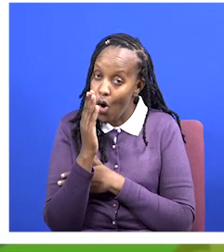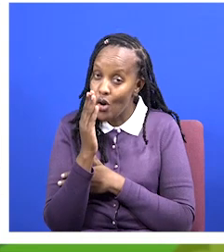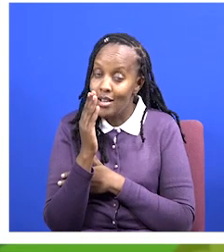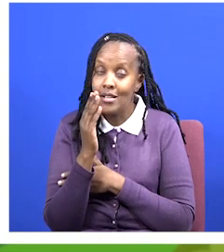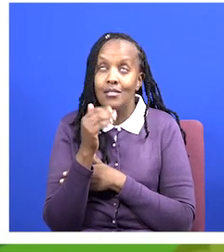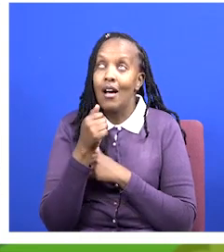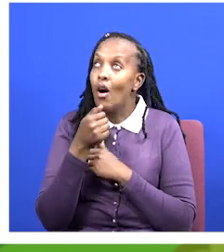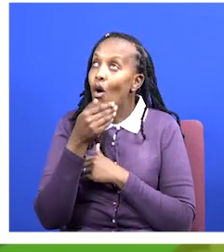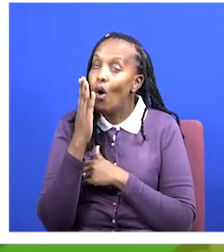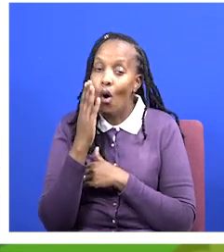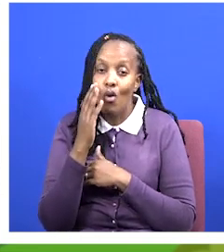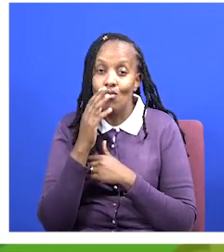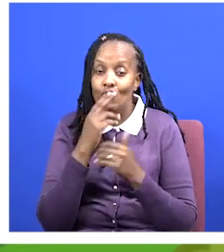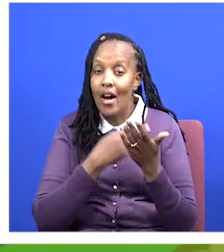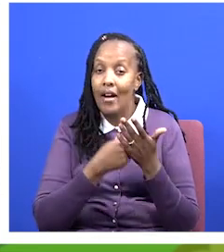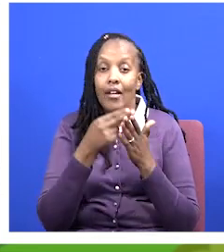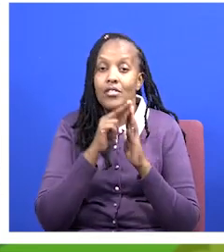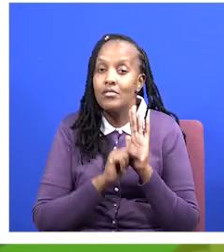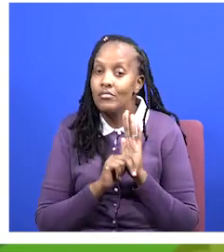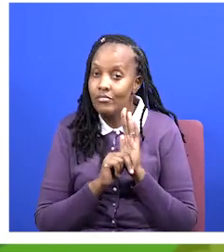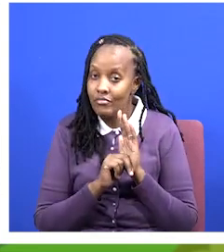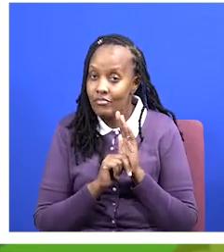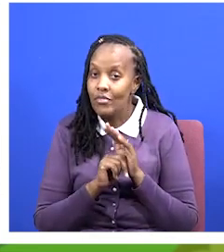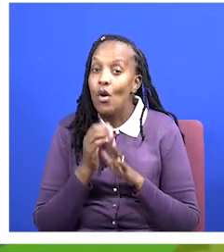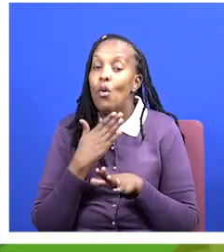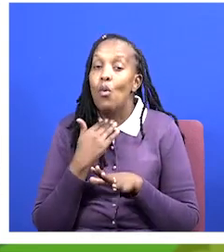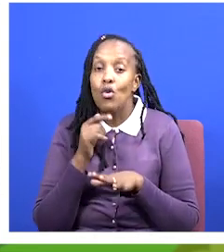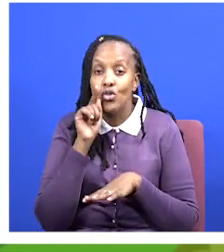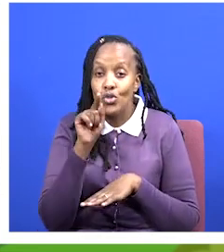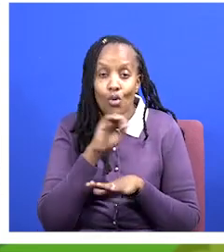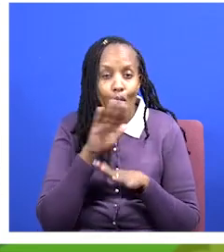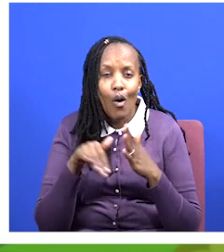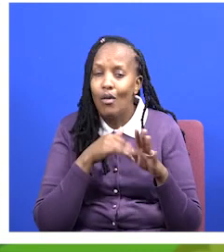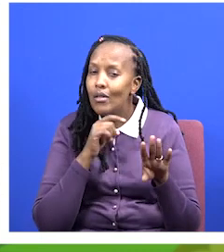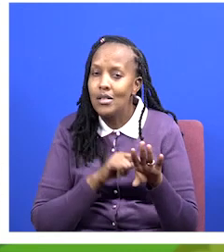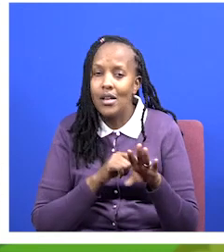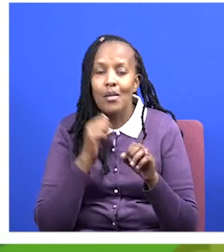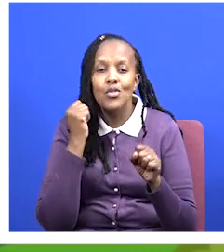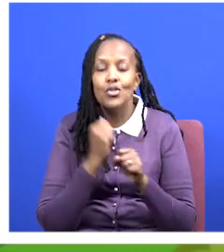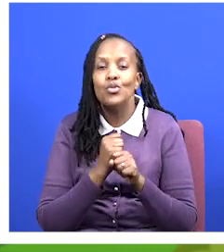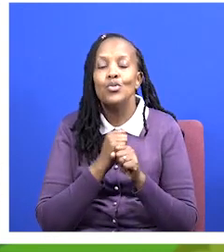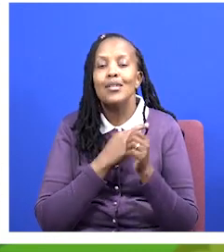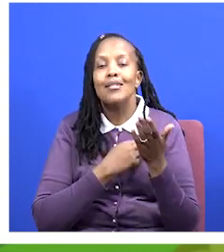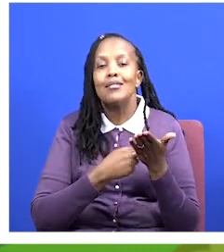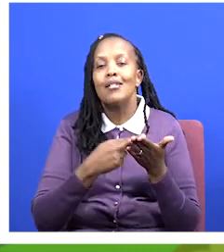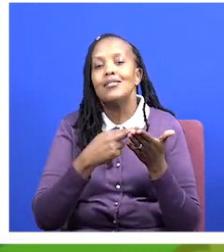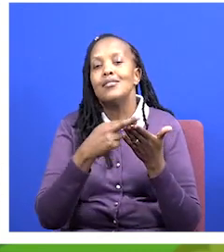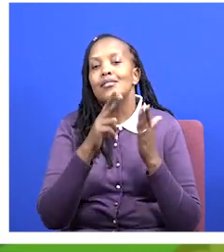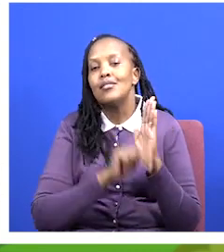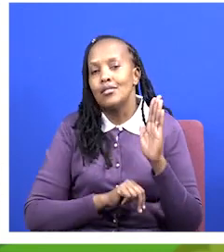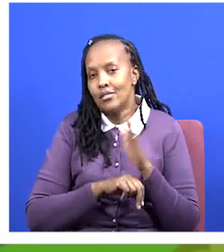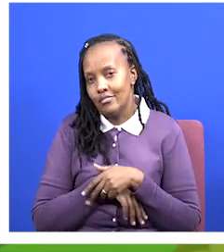a God of righteousness, and He wants us to always do things in a righteous